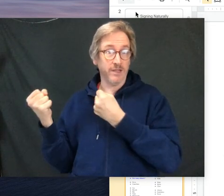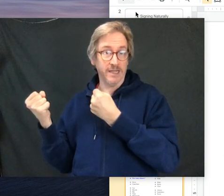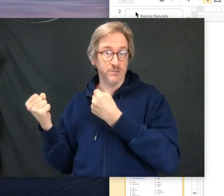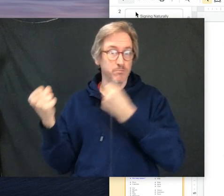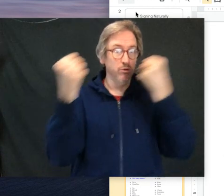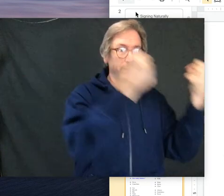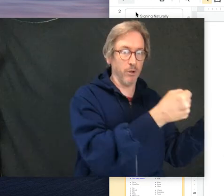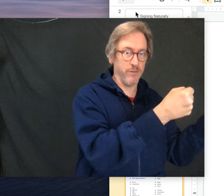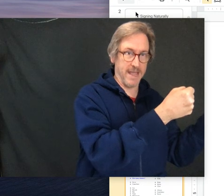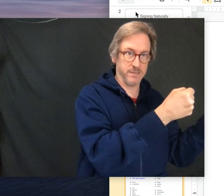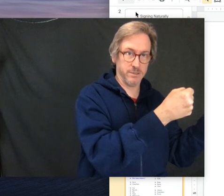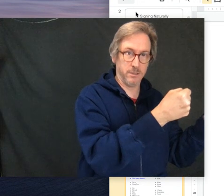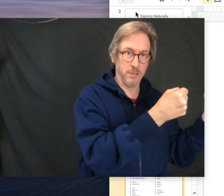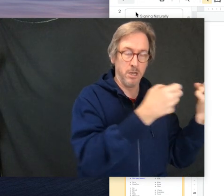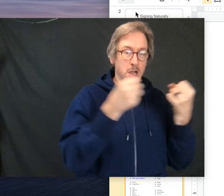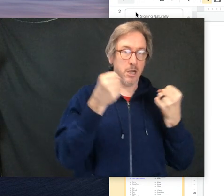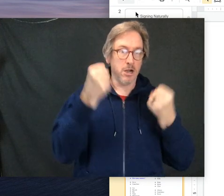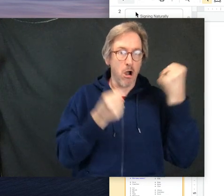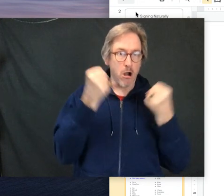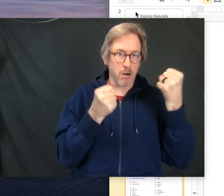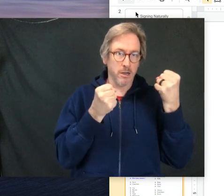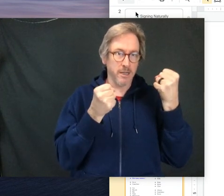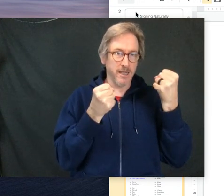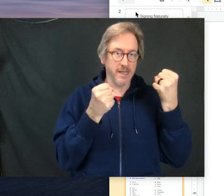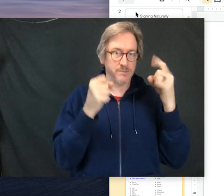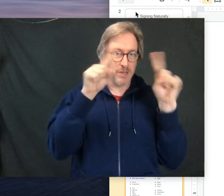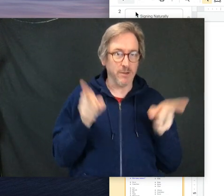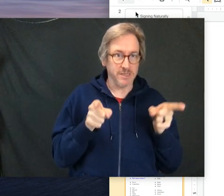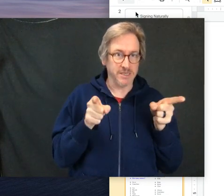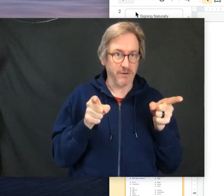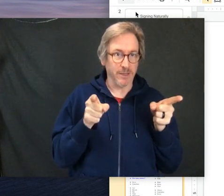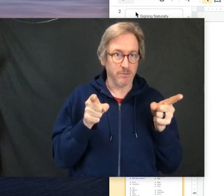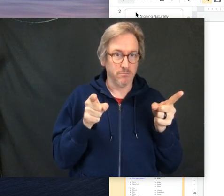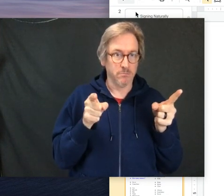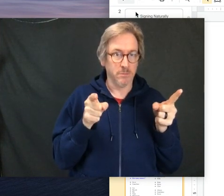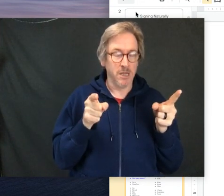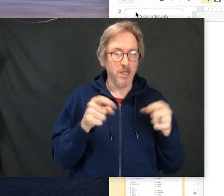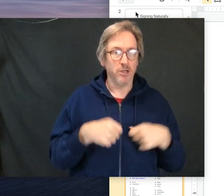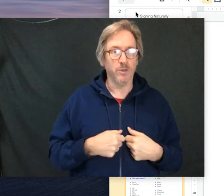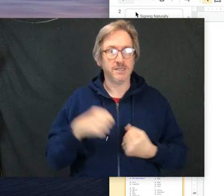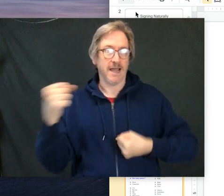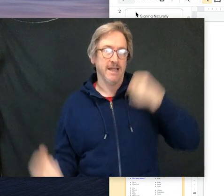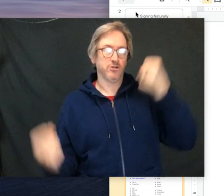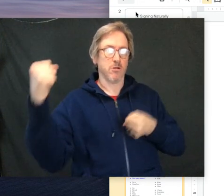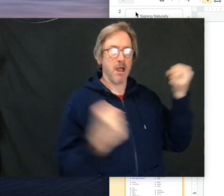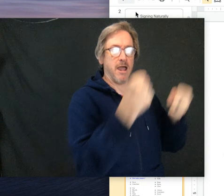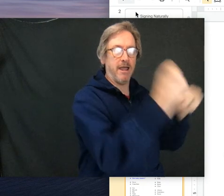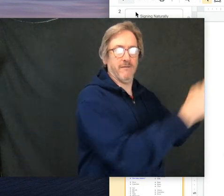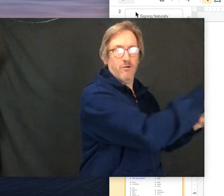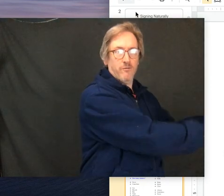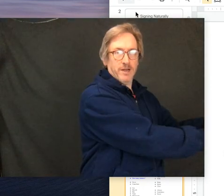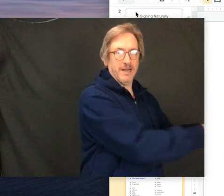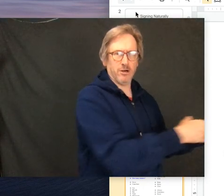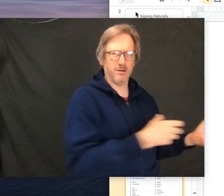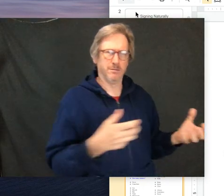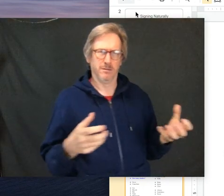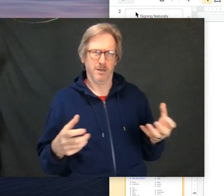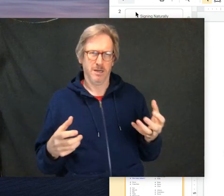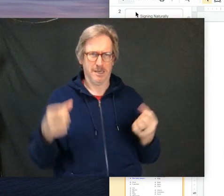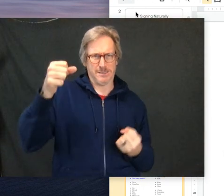Drive is moving both hands. Car is playing with the steering wheel. You wouldn't say I drive over